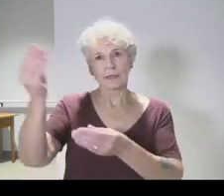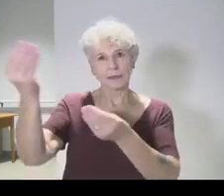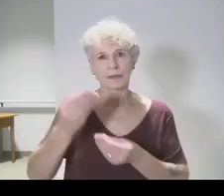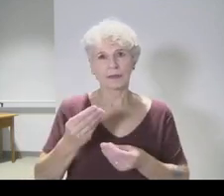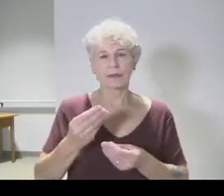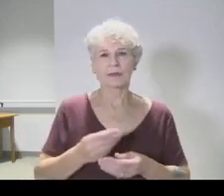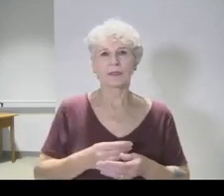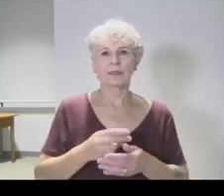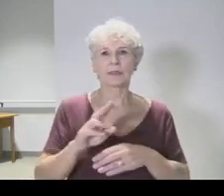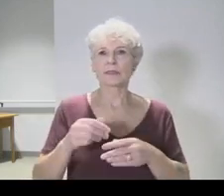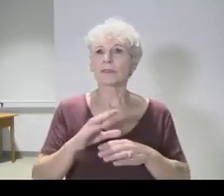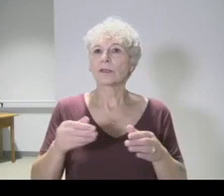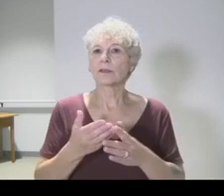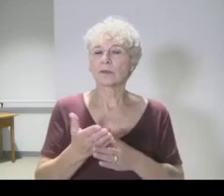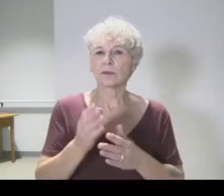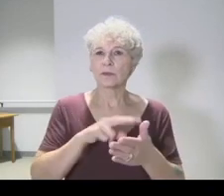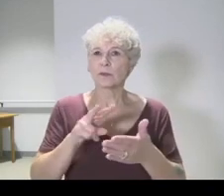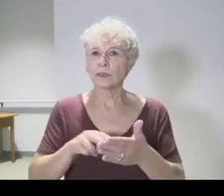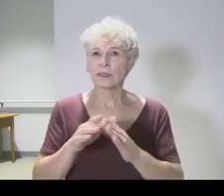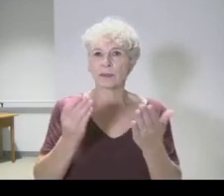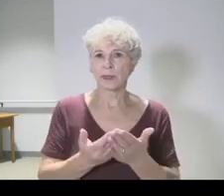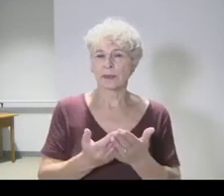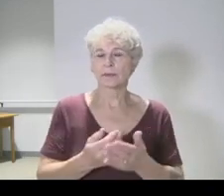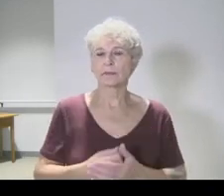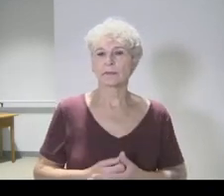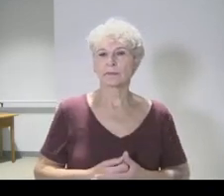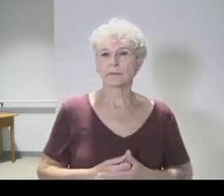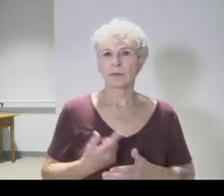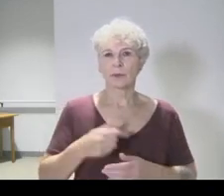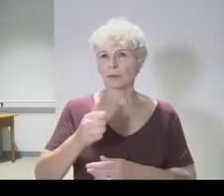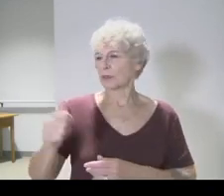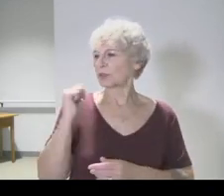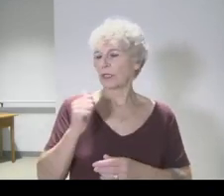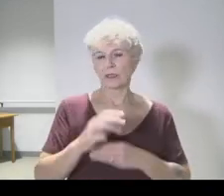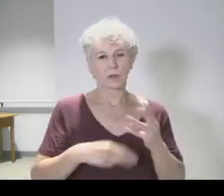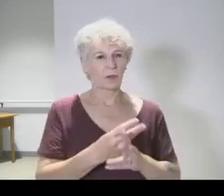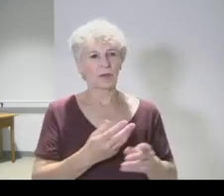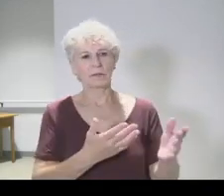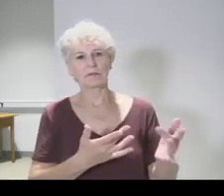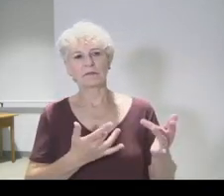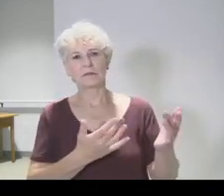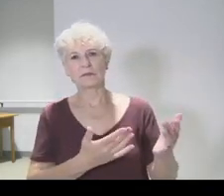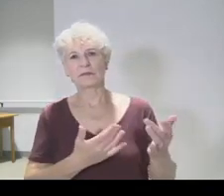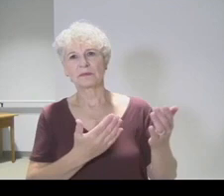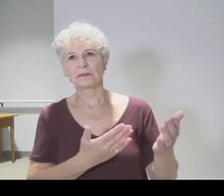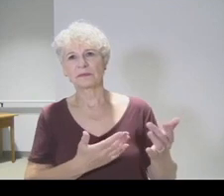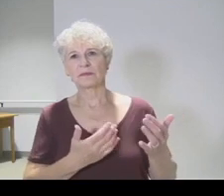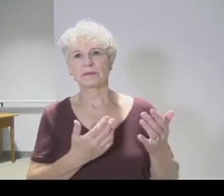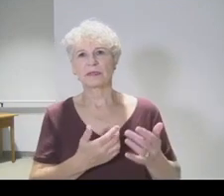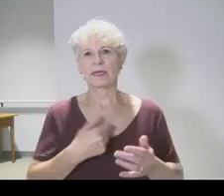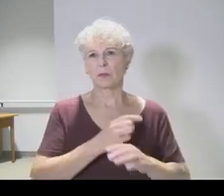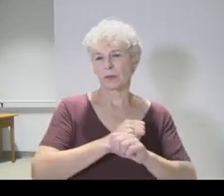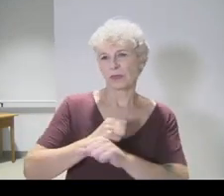God's Word, the Bible. By doing this, we reject what the world entices us with, and we're protected from